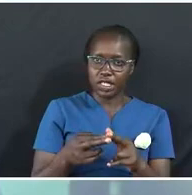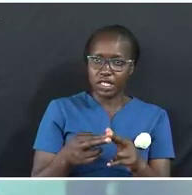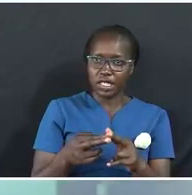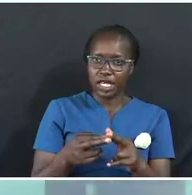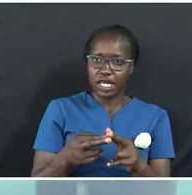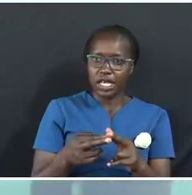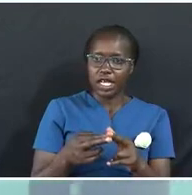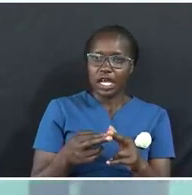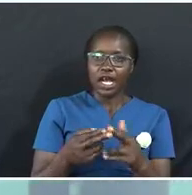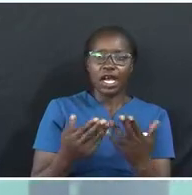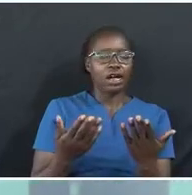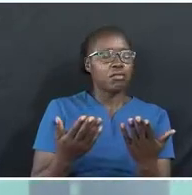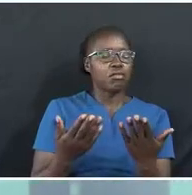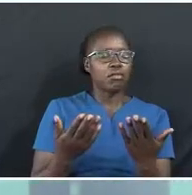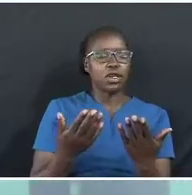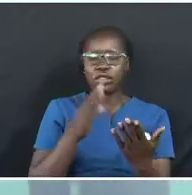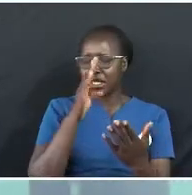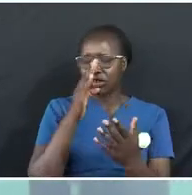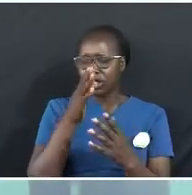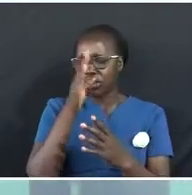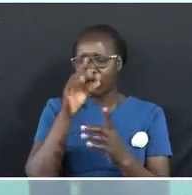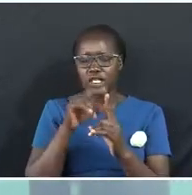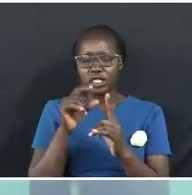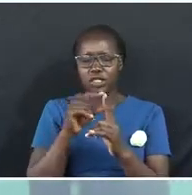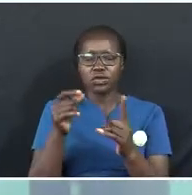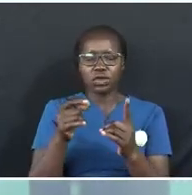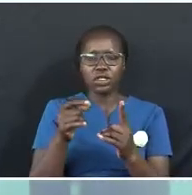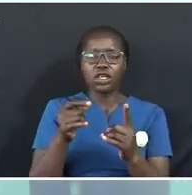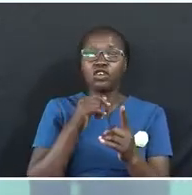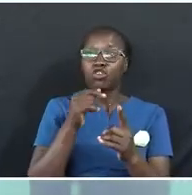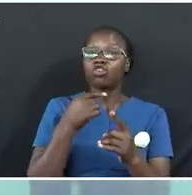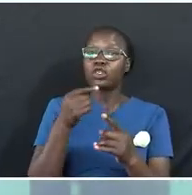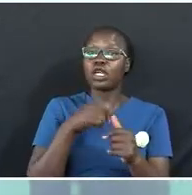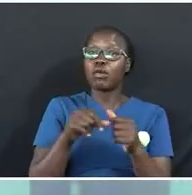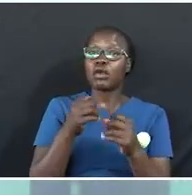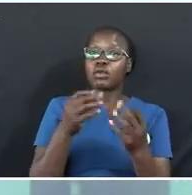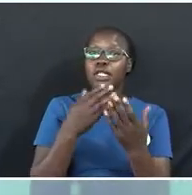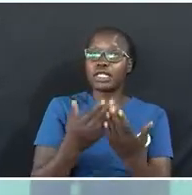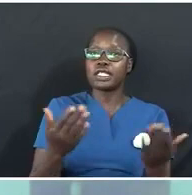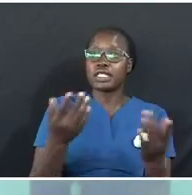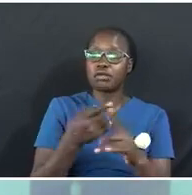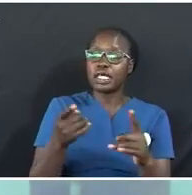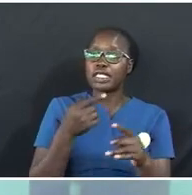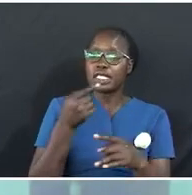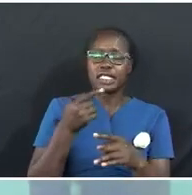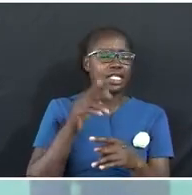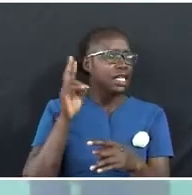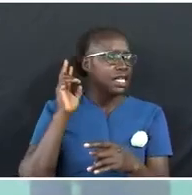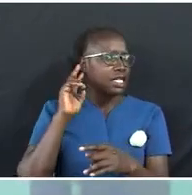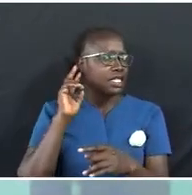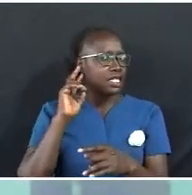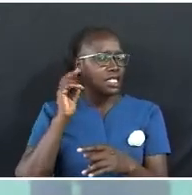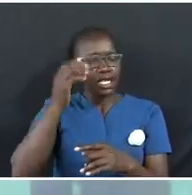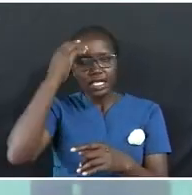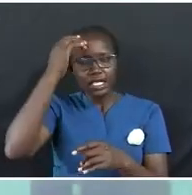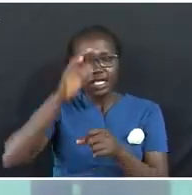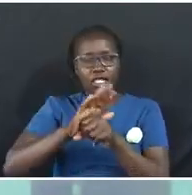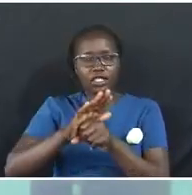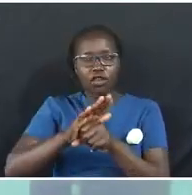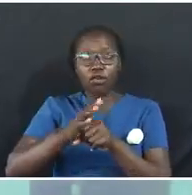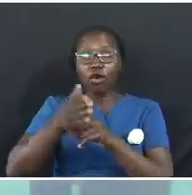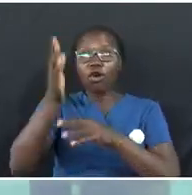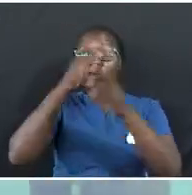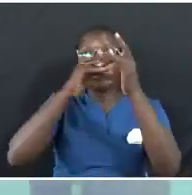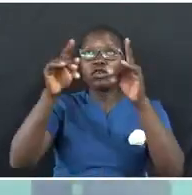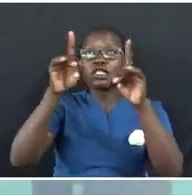about working in this world. I am talking about everything. He says, listen, the kingdom of heaven is like. And